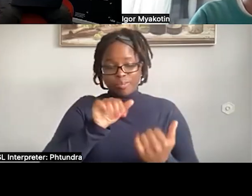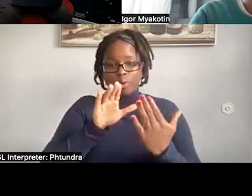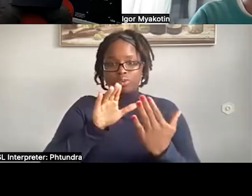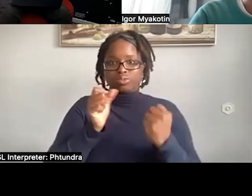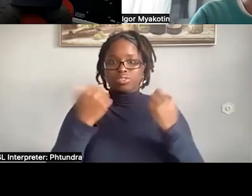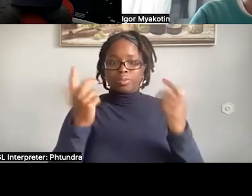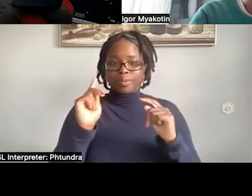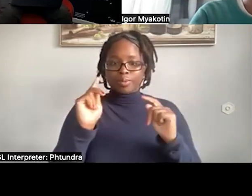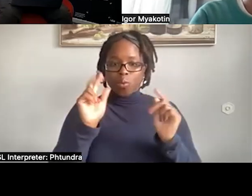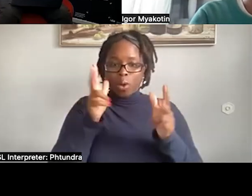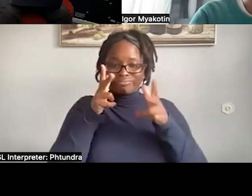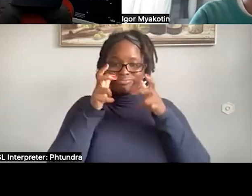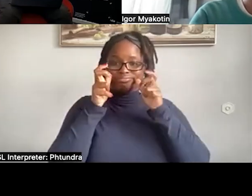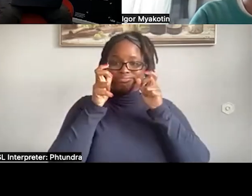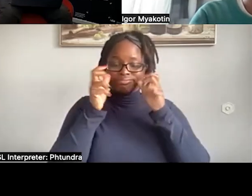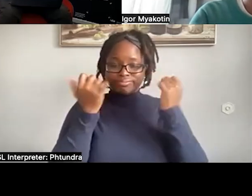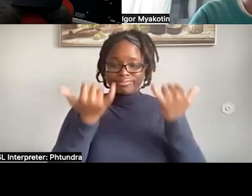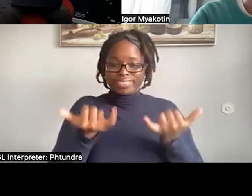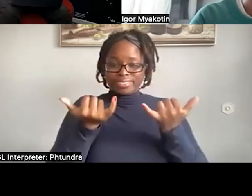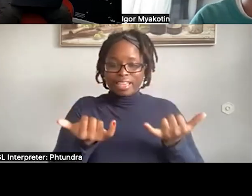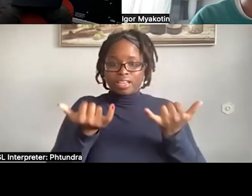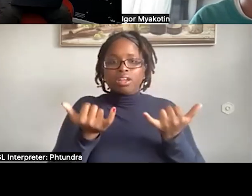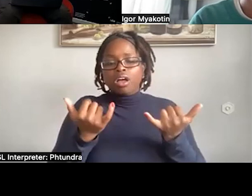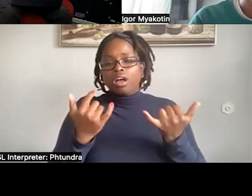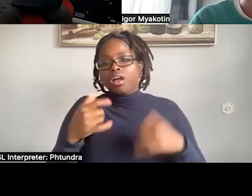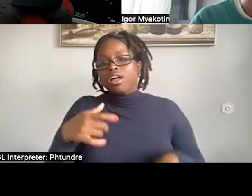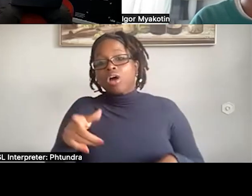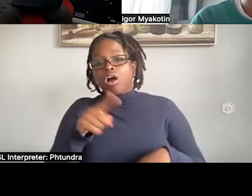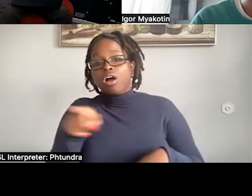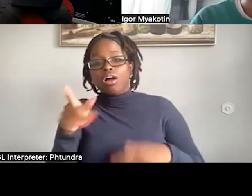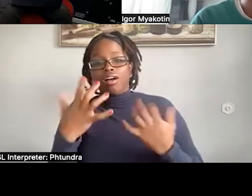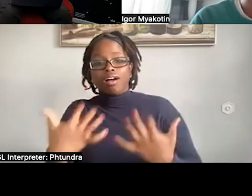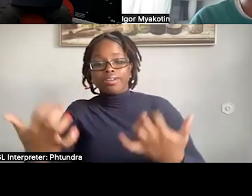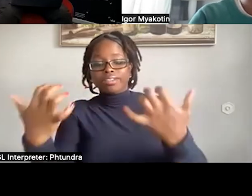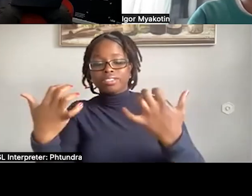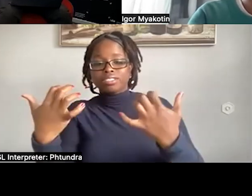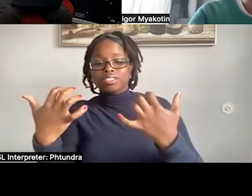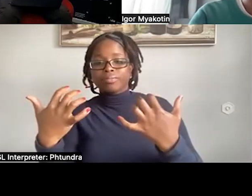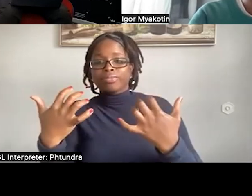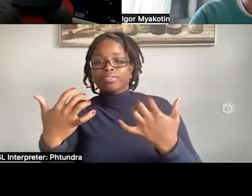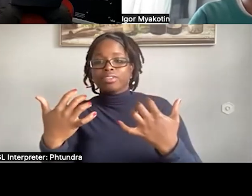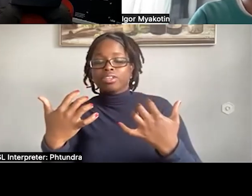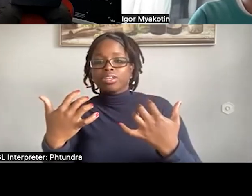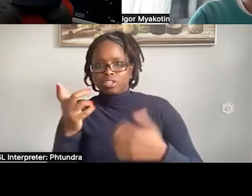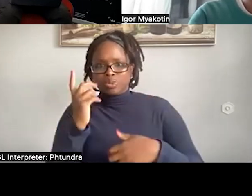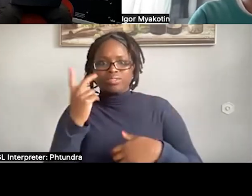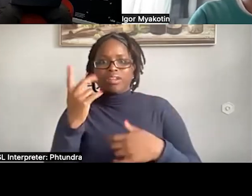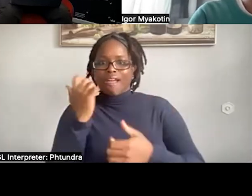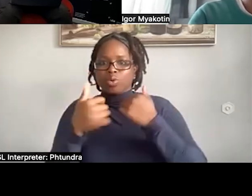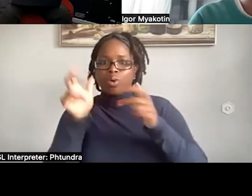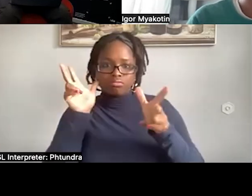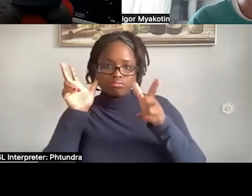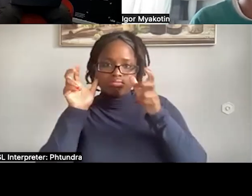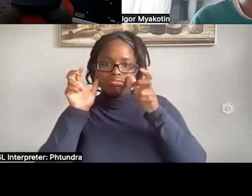in with us today. To the audience, I would ask you, you know, so much of what we're hearing today is just the